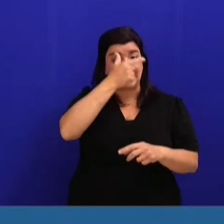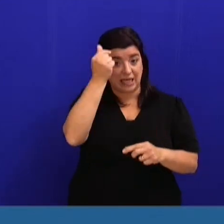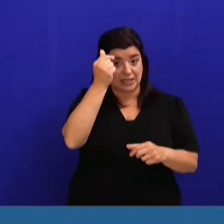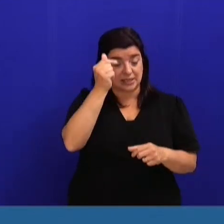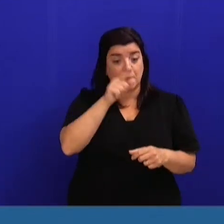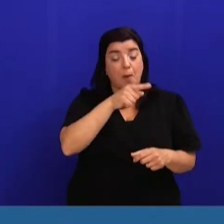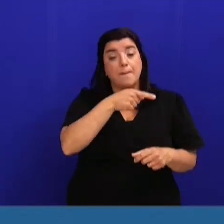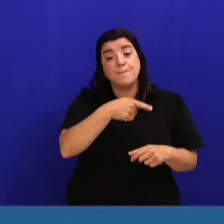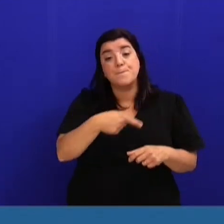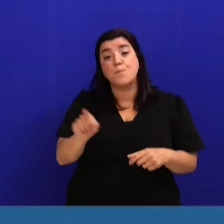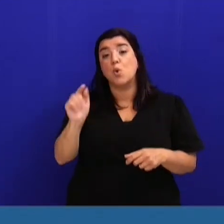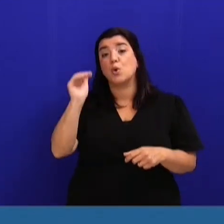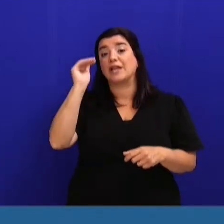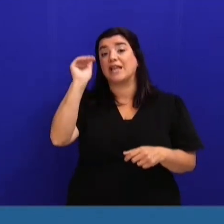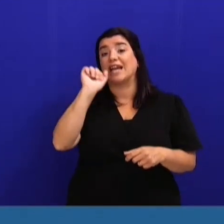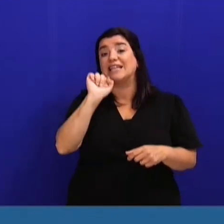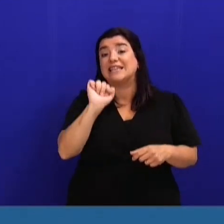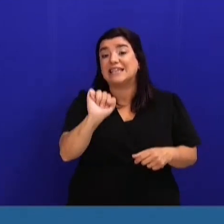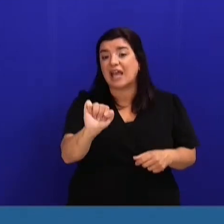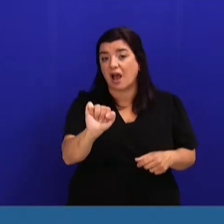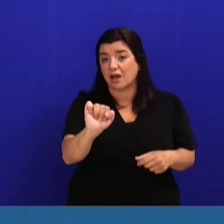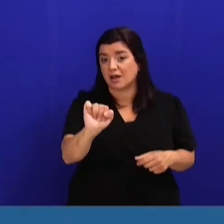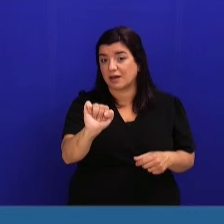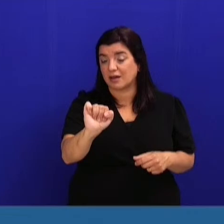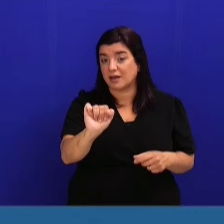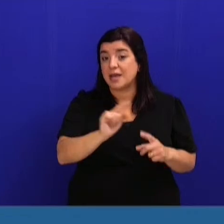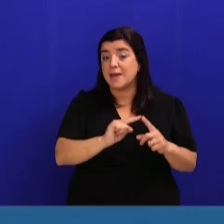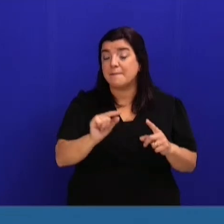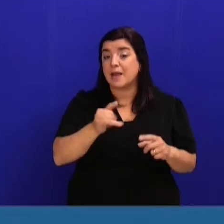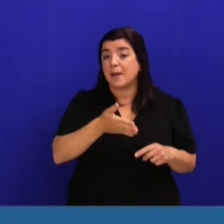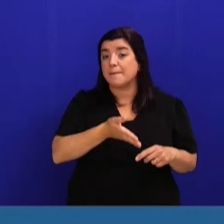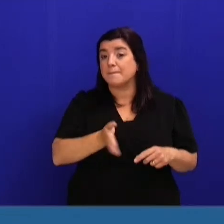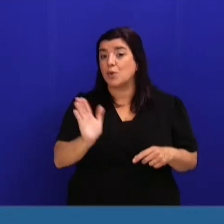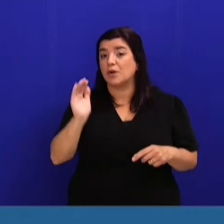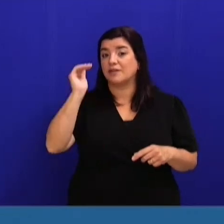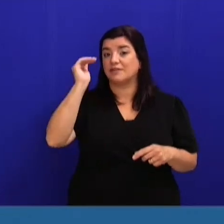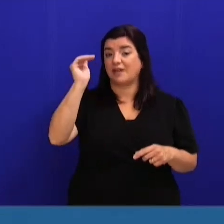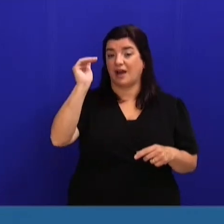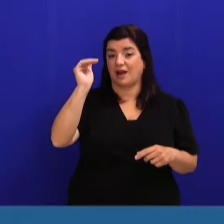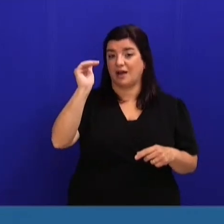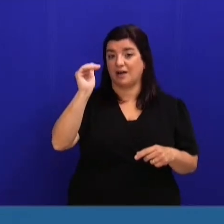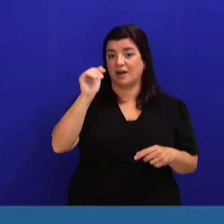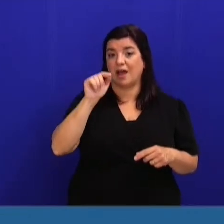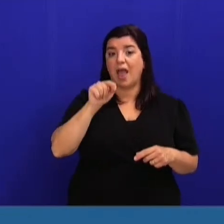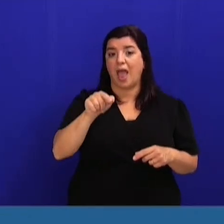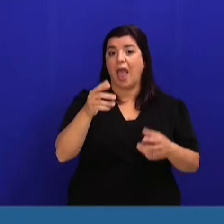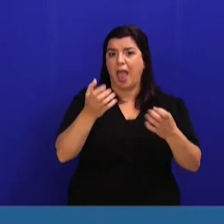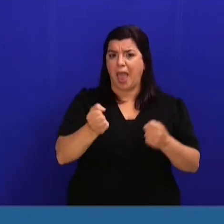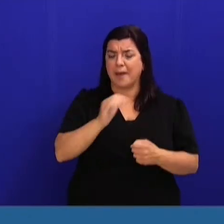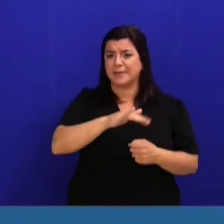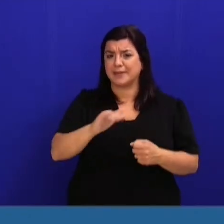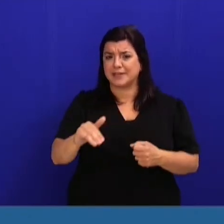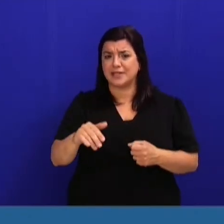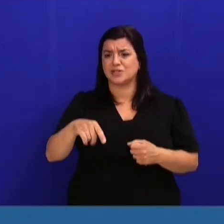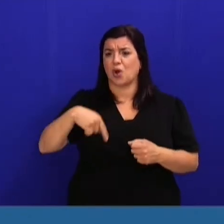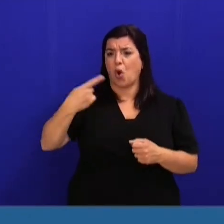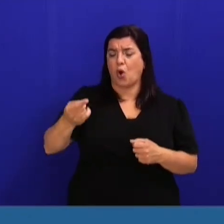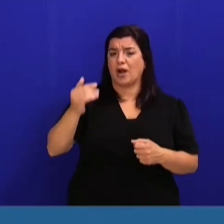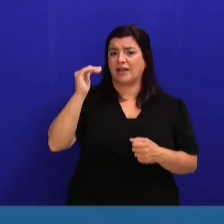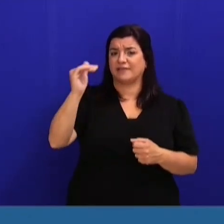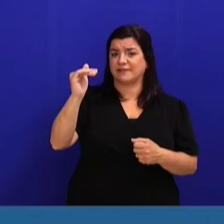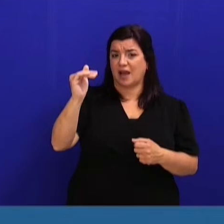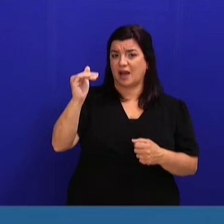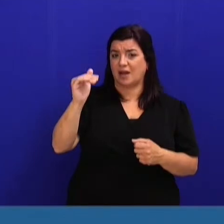jkunu jistgħu jmorru id-dar tagħhom, però jekk jmorru d-dar u jkunu hemm persuni oħrajn fid-dar tagħhom dawn sakemm